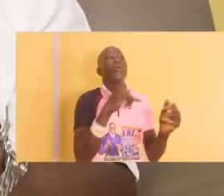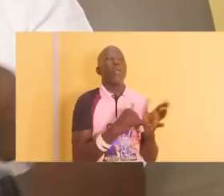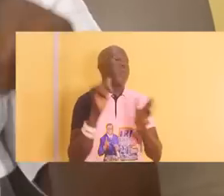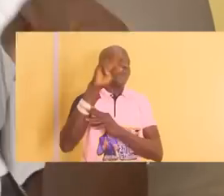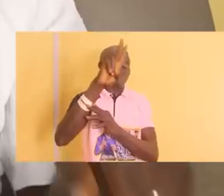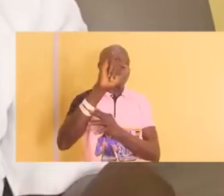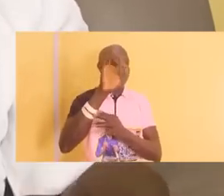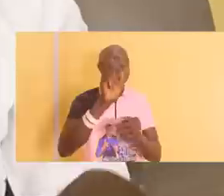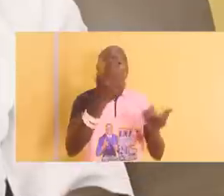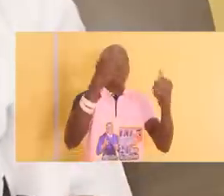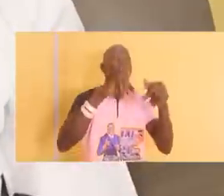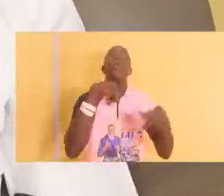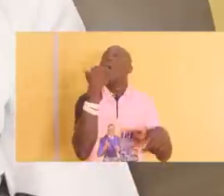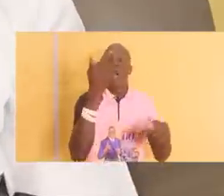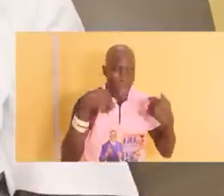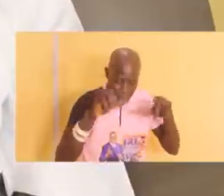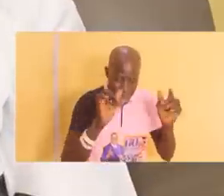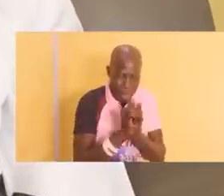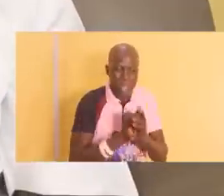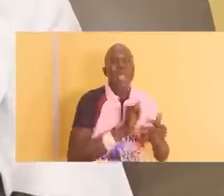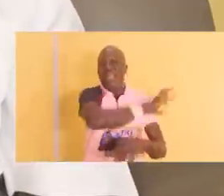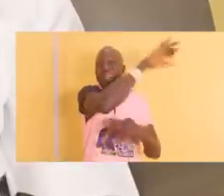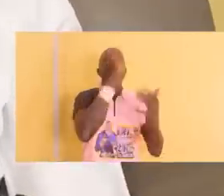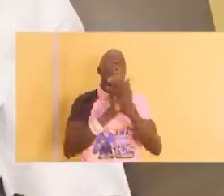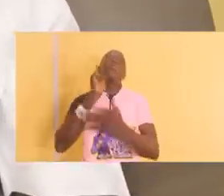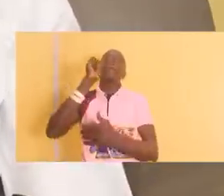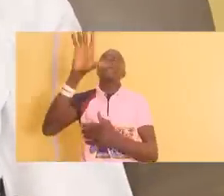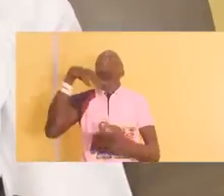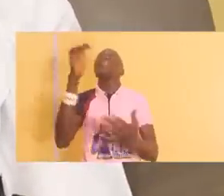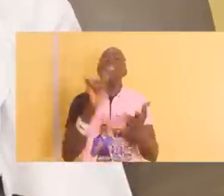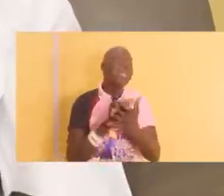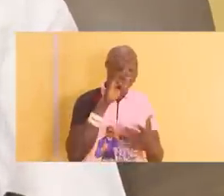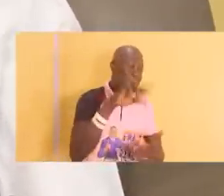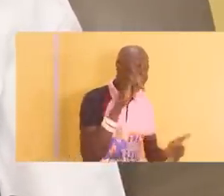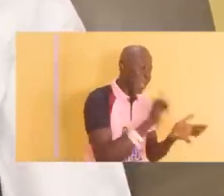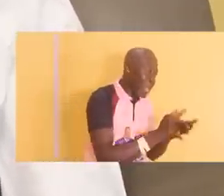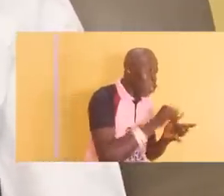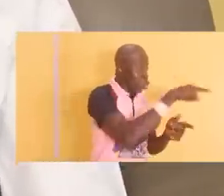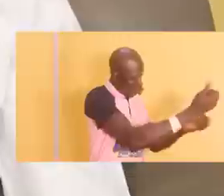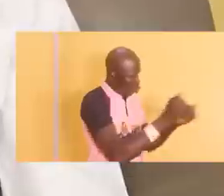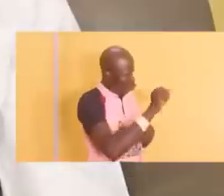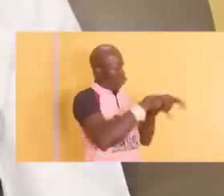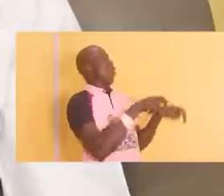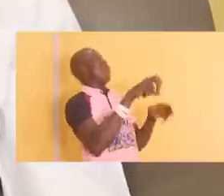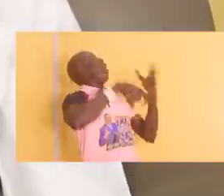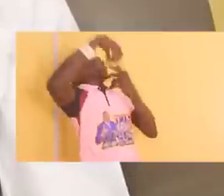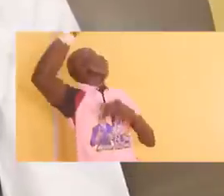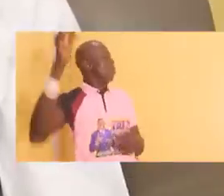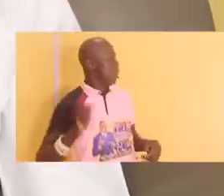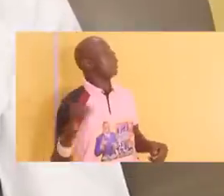grant her visa, she came on to say, and the woman told her that. You want to travel